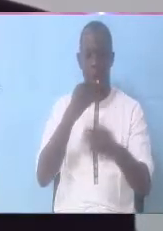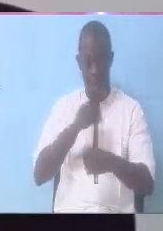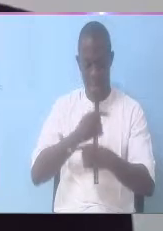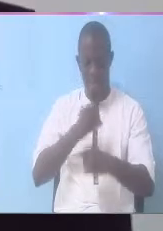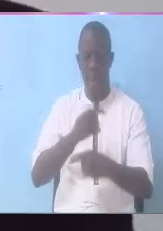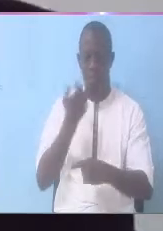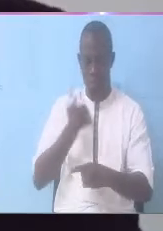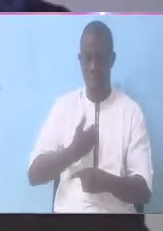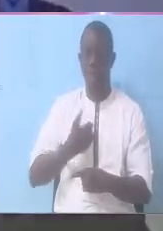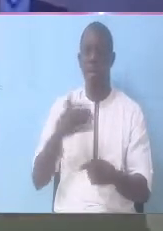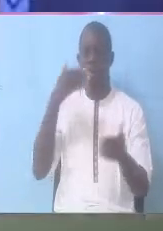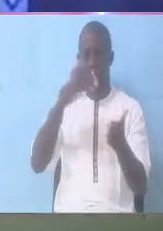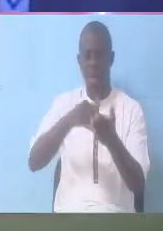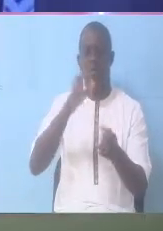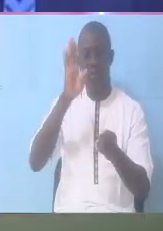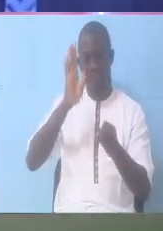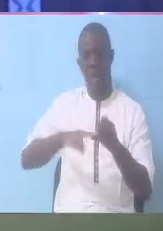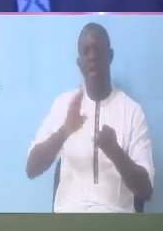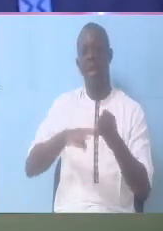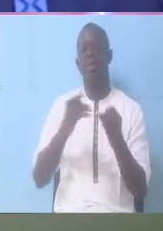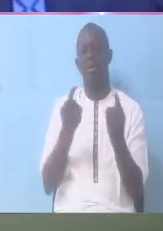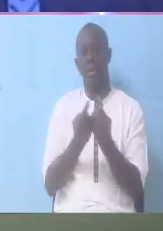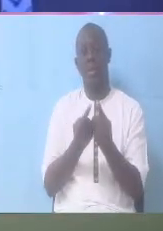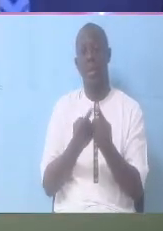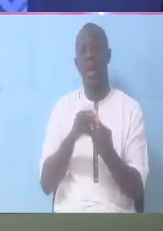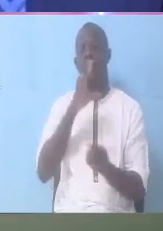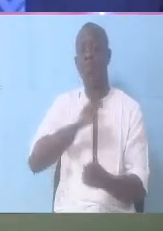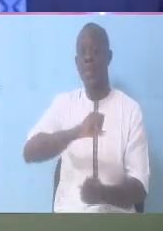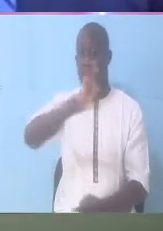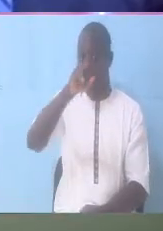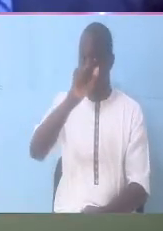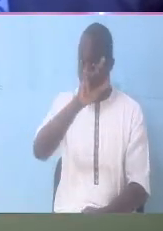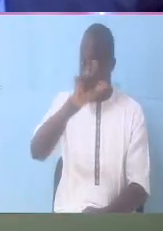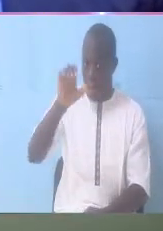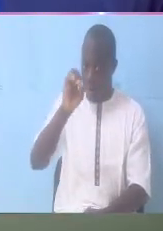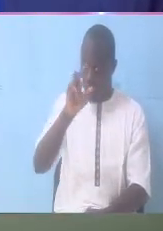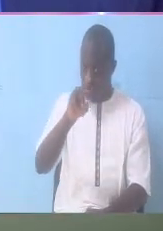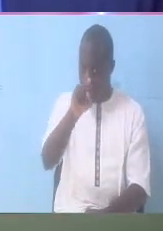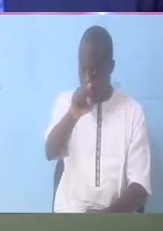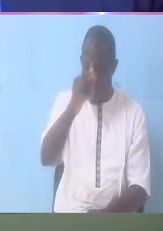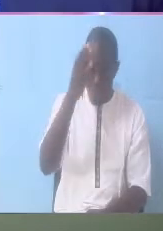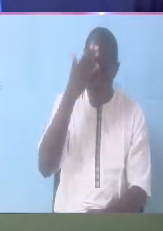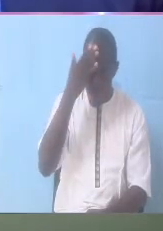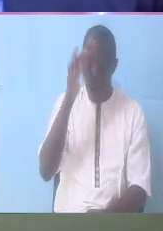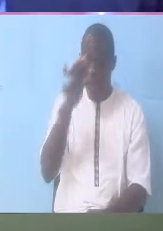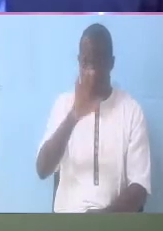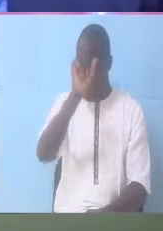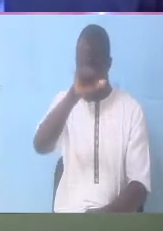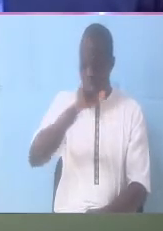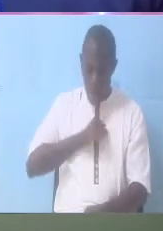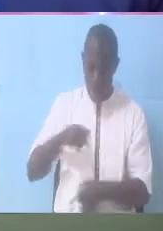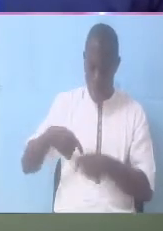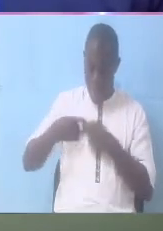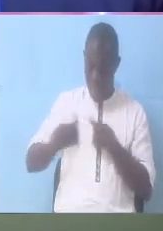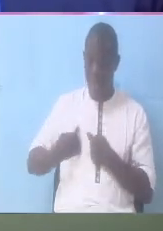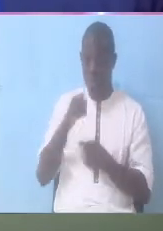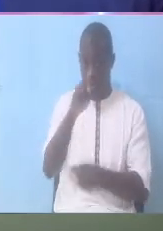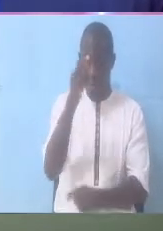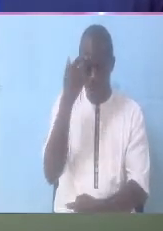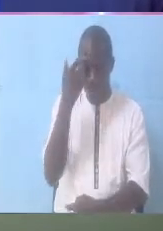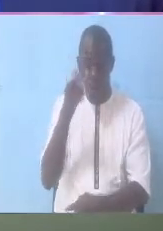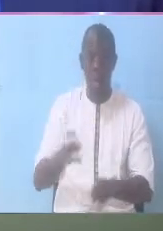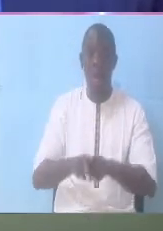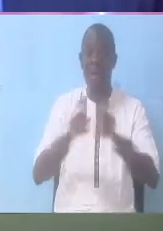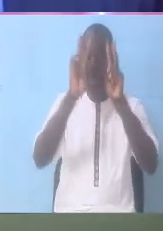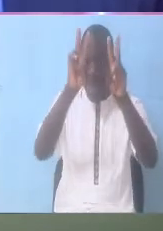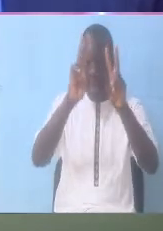sir. Mr. Jallow, you know very well, deep in your heart, that Yaya Jammeh ordered the execution of